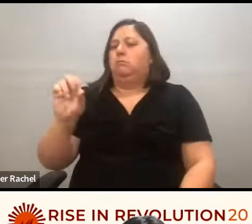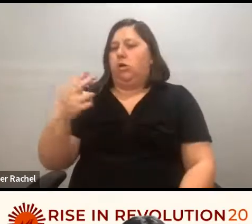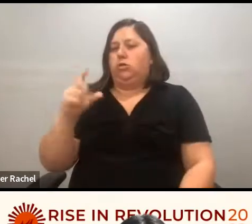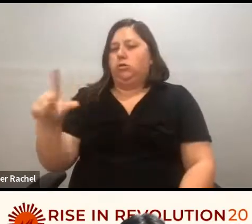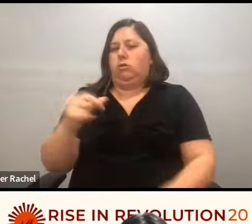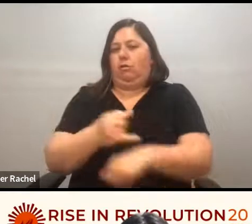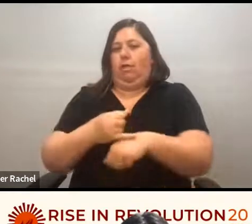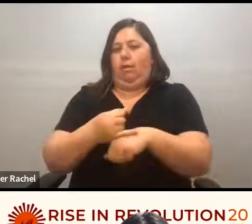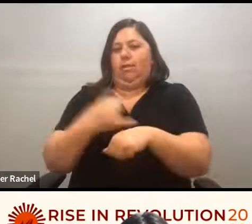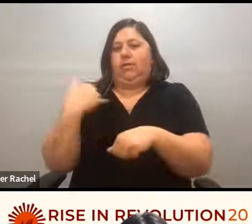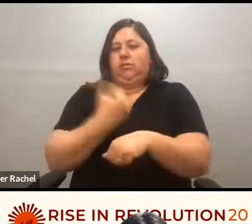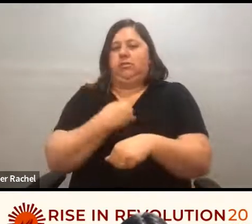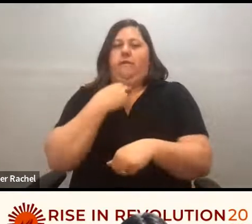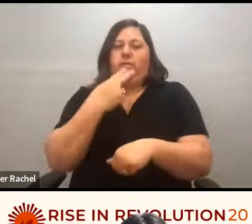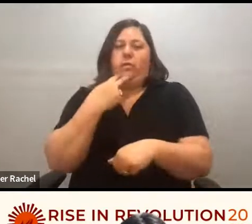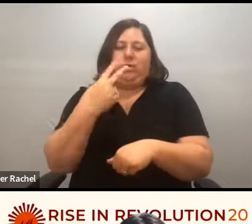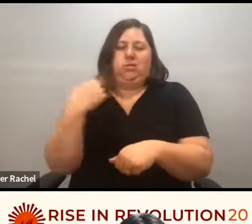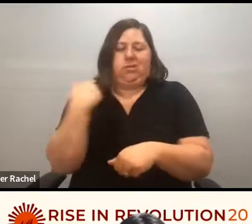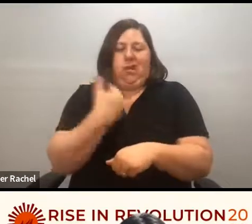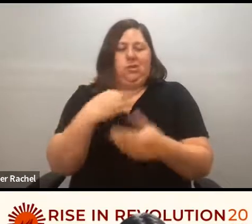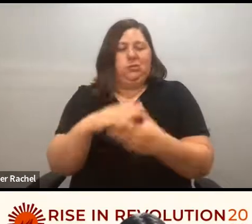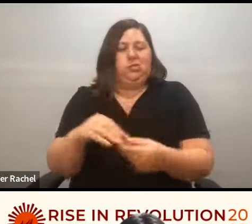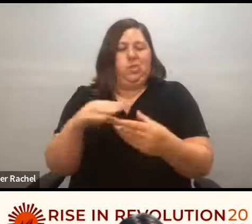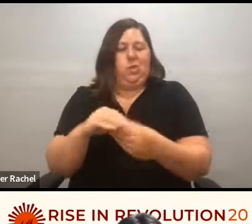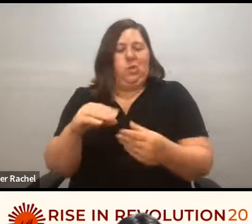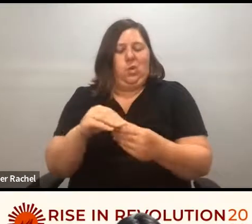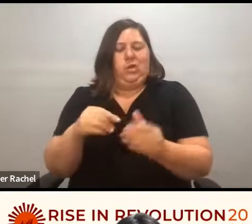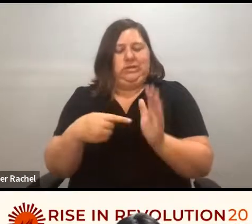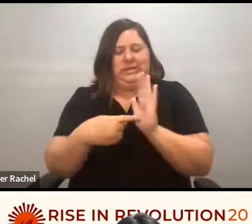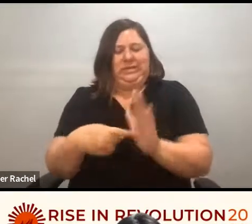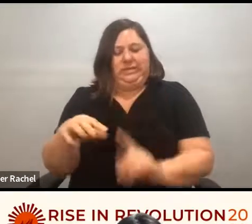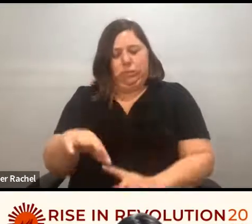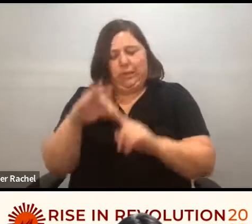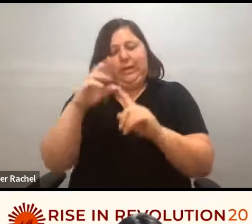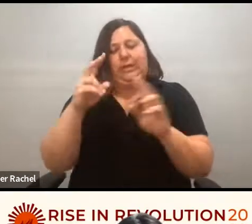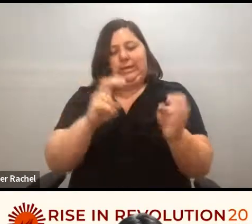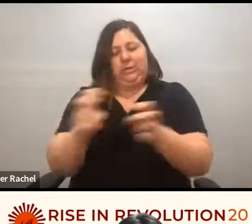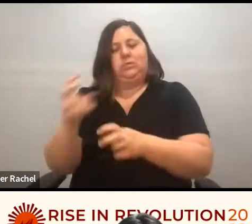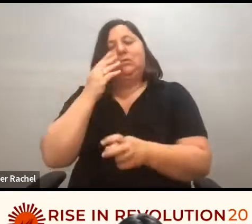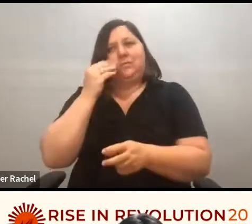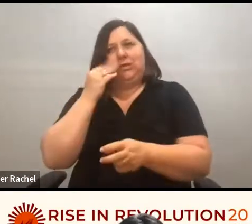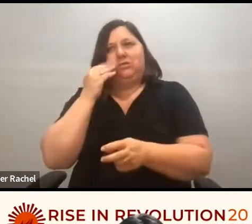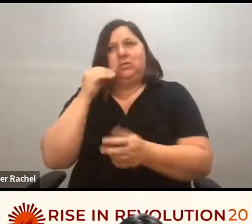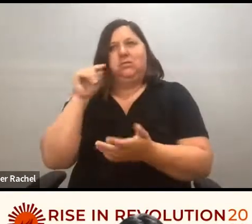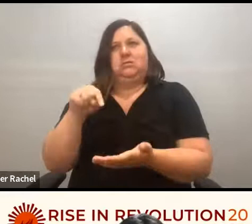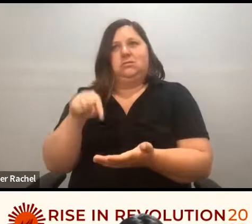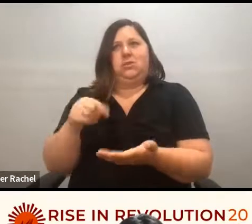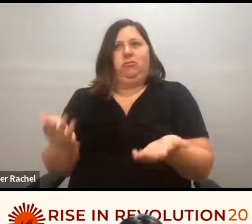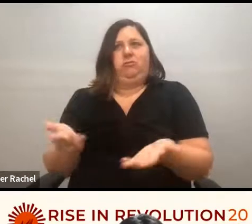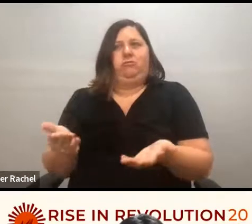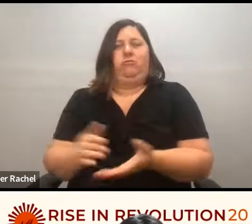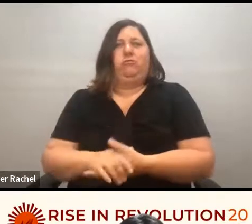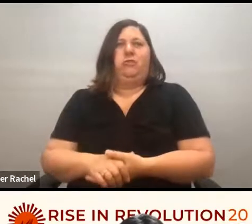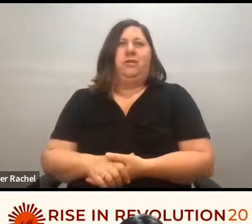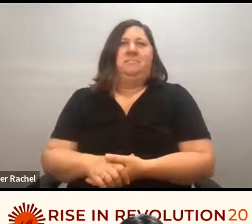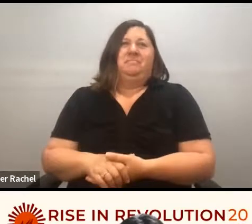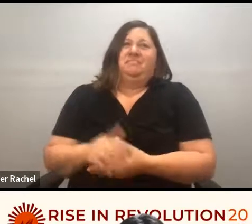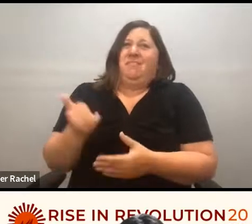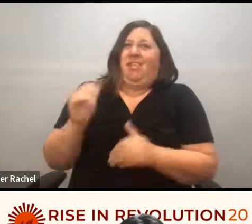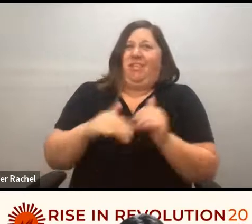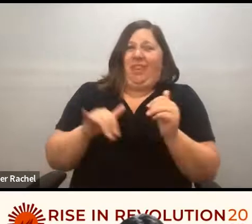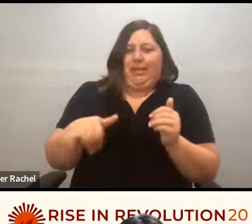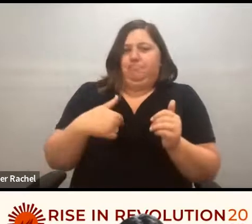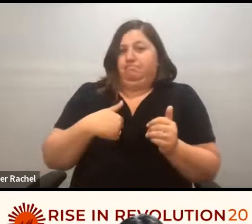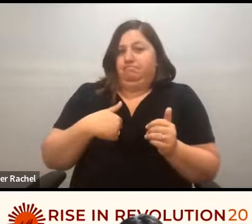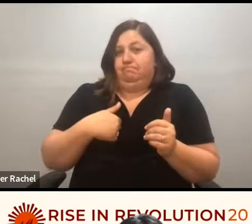specifically in all of these spaces, and highlight the unique issues that we're coming to deal with. Otherwise, I'm not